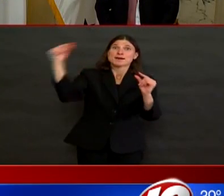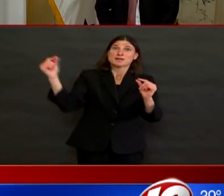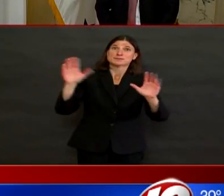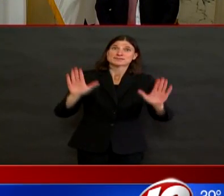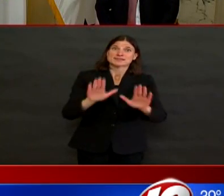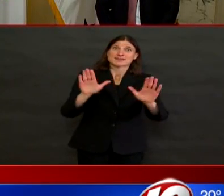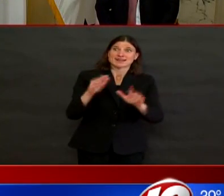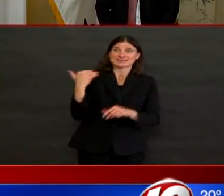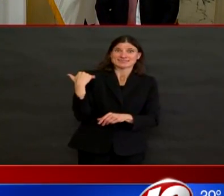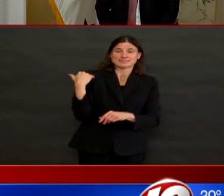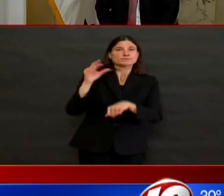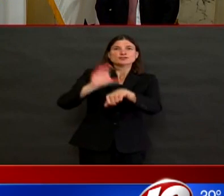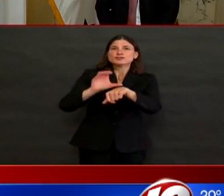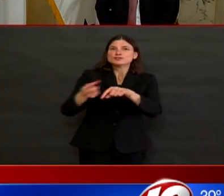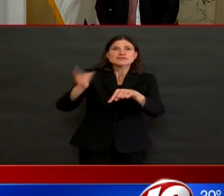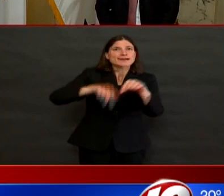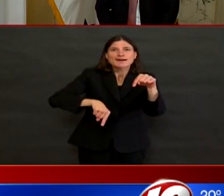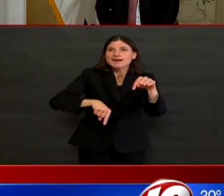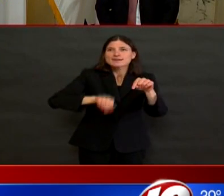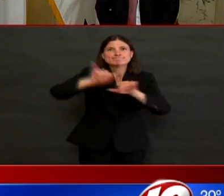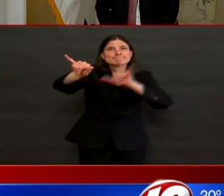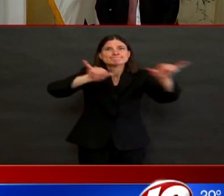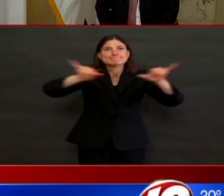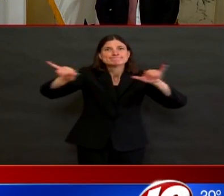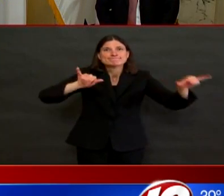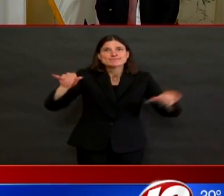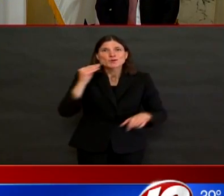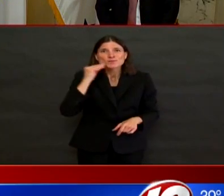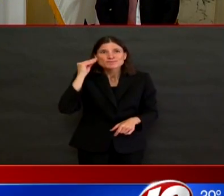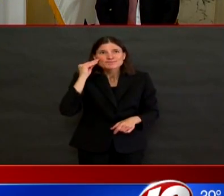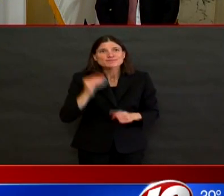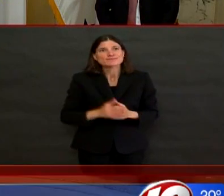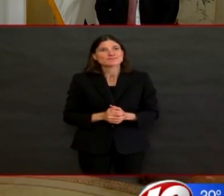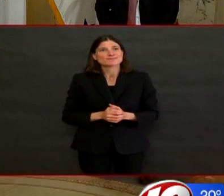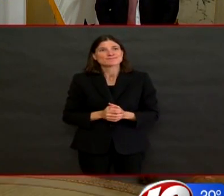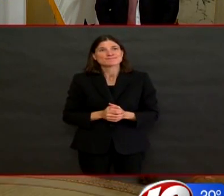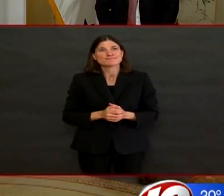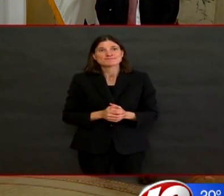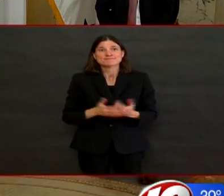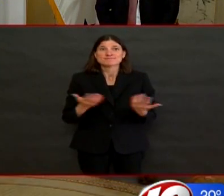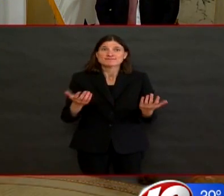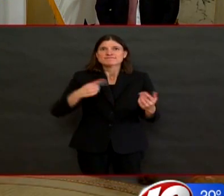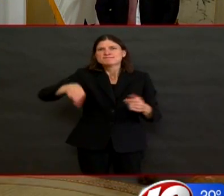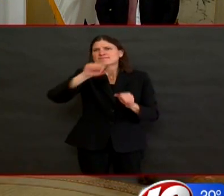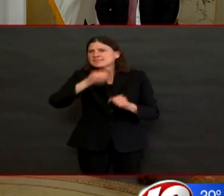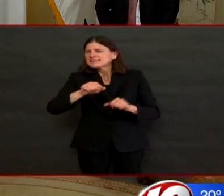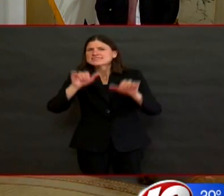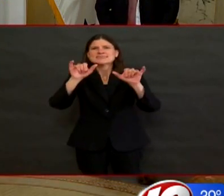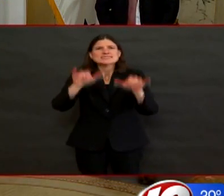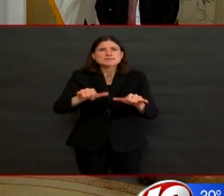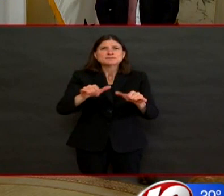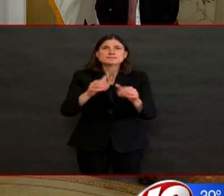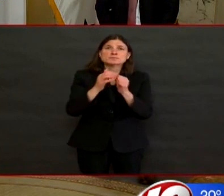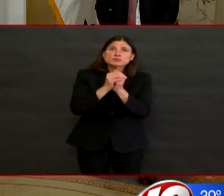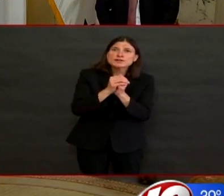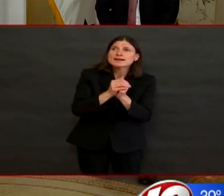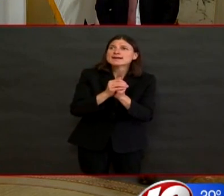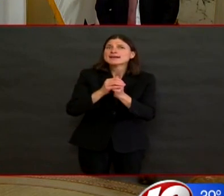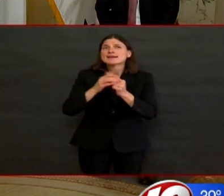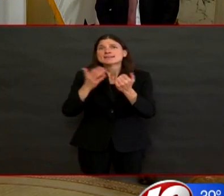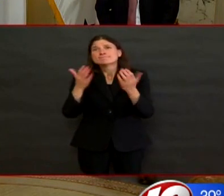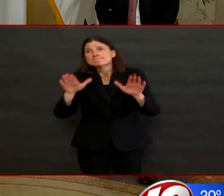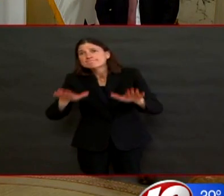I will ask you to do the same and get creative. Continue to worship, continue to pray, continue to